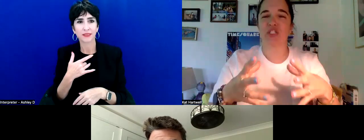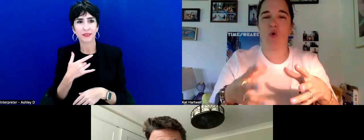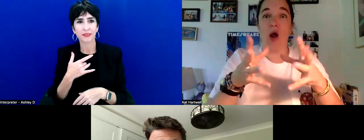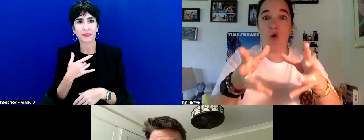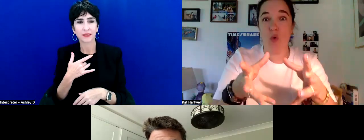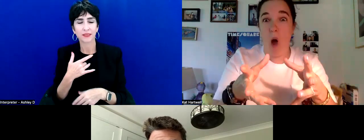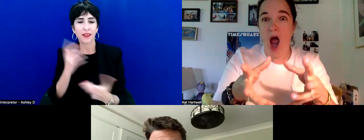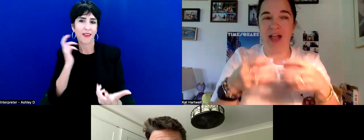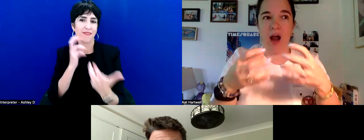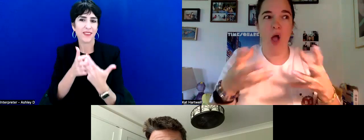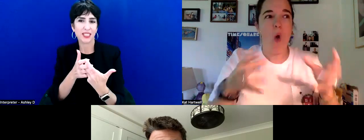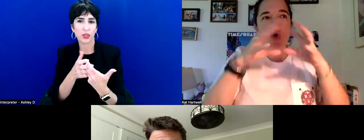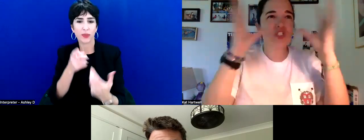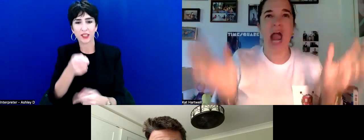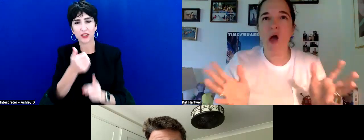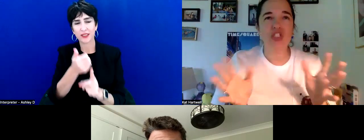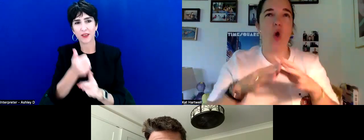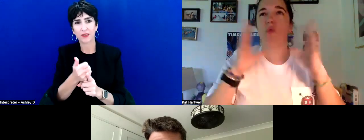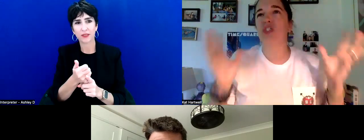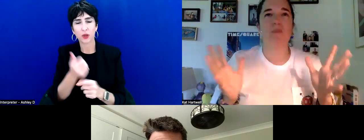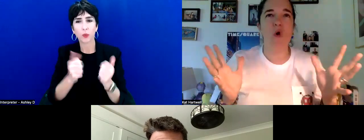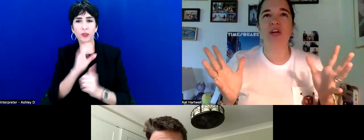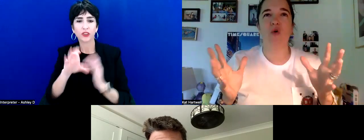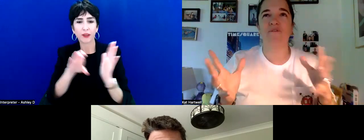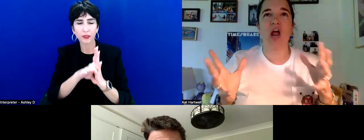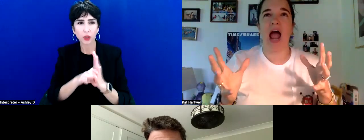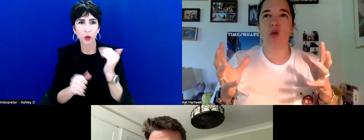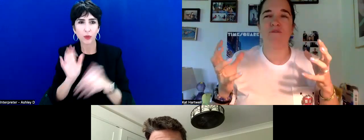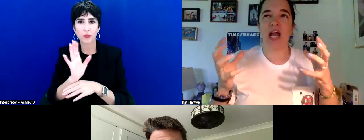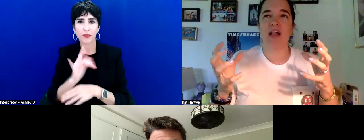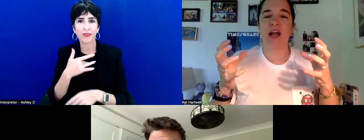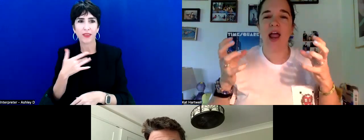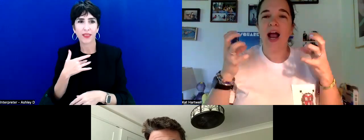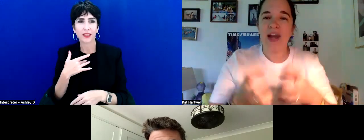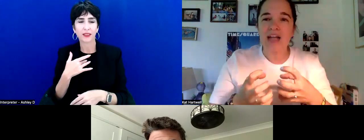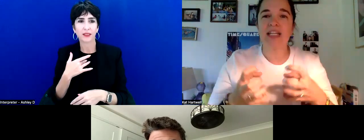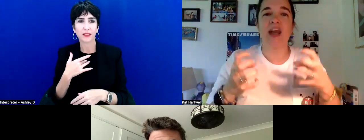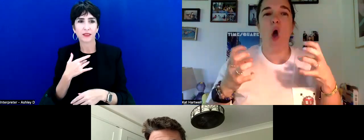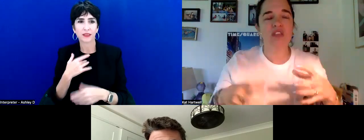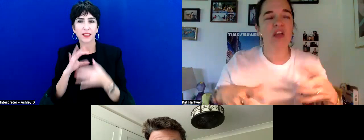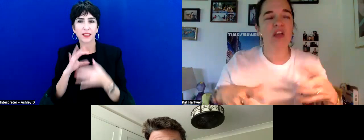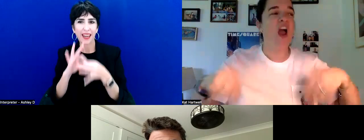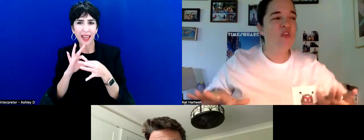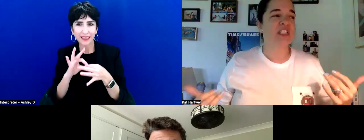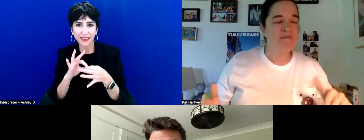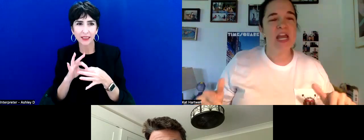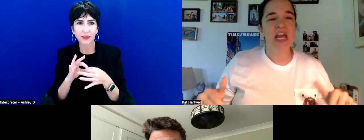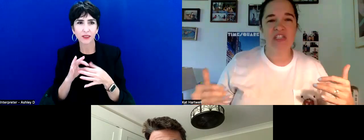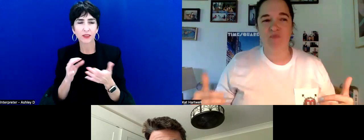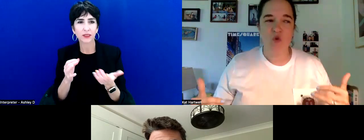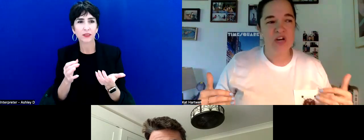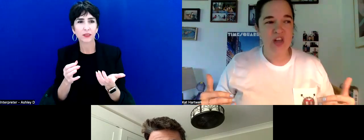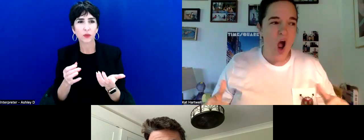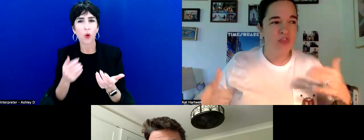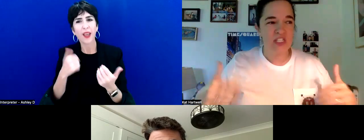what fits you, like who you are, like which character or which movie do you feel like you really connecting on this is me